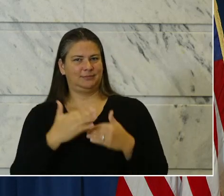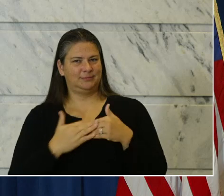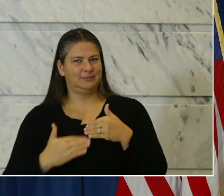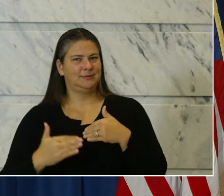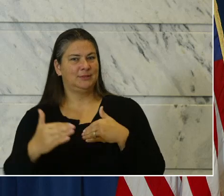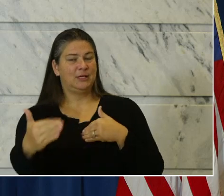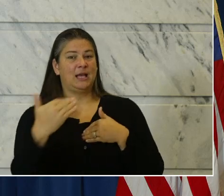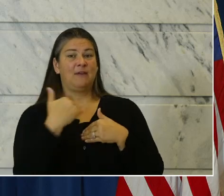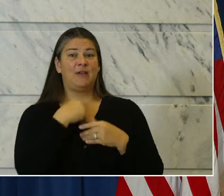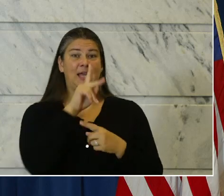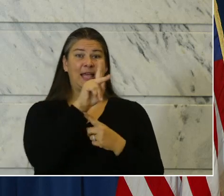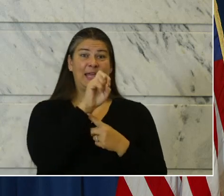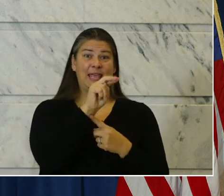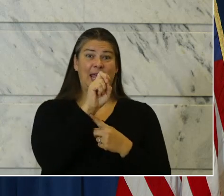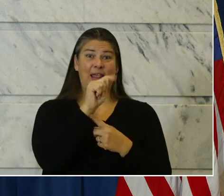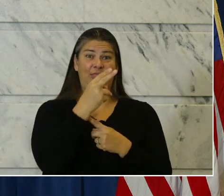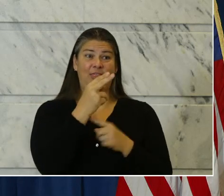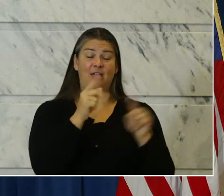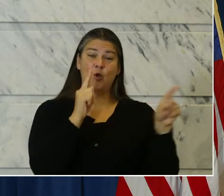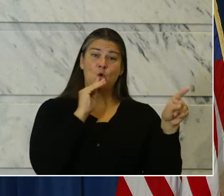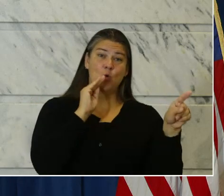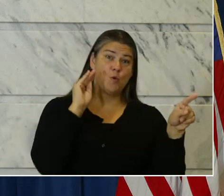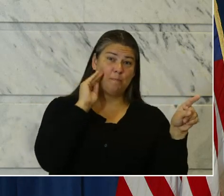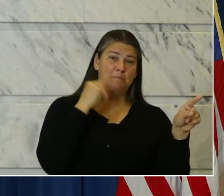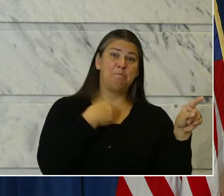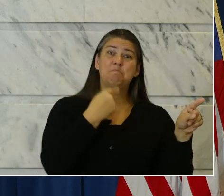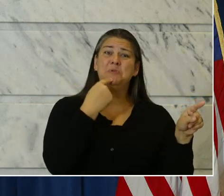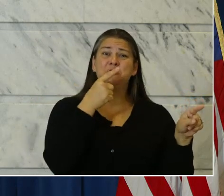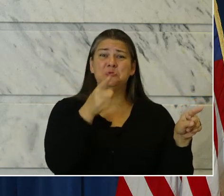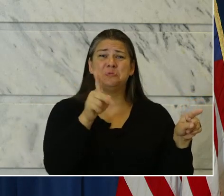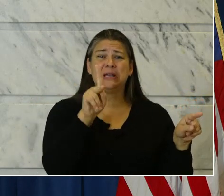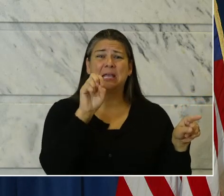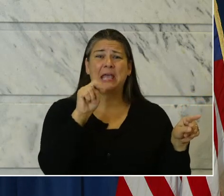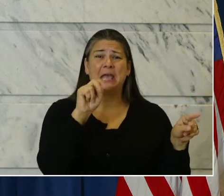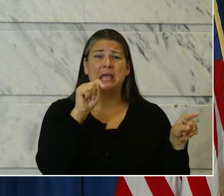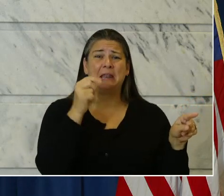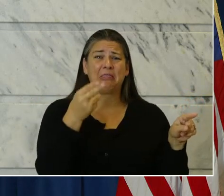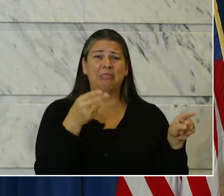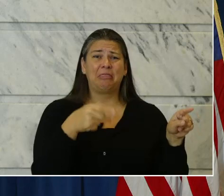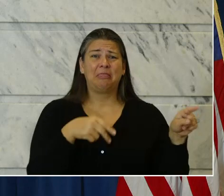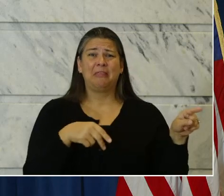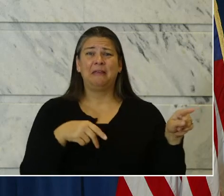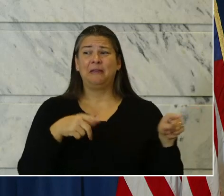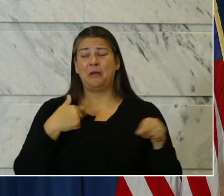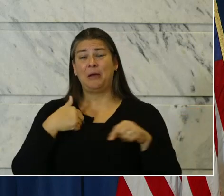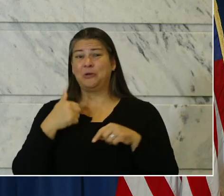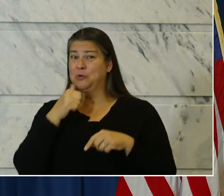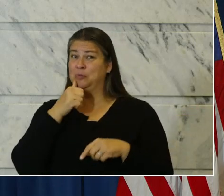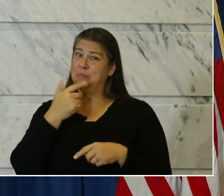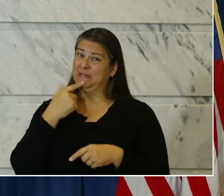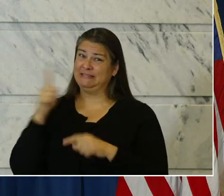we have Kenneth at home. We miss you, Kenneth. We don't miss the slides, but we miss you.